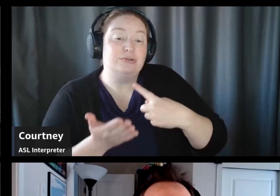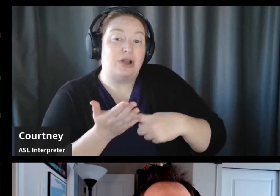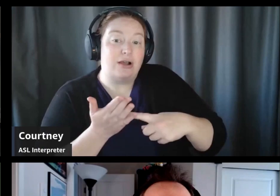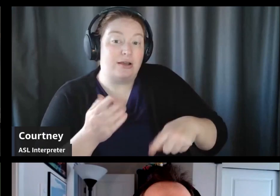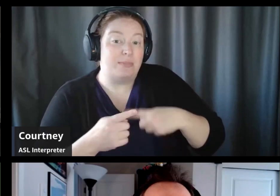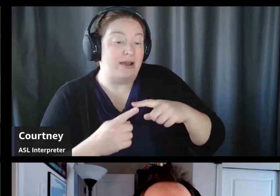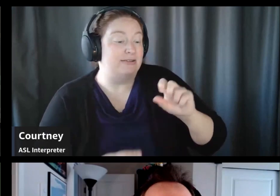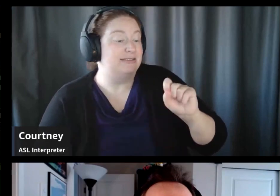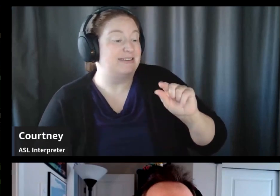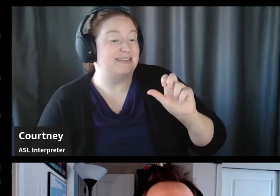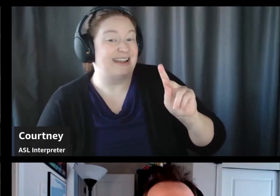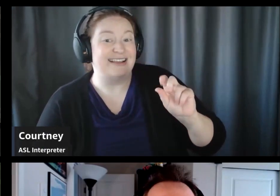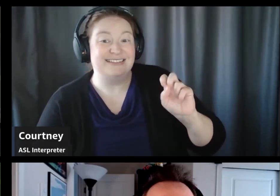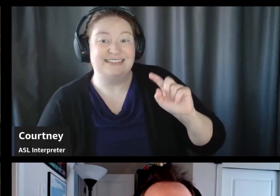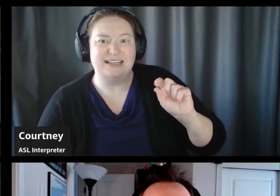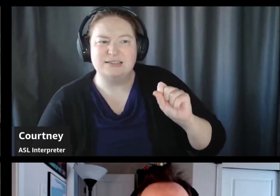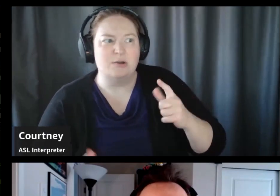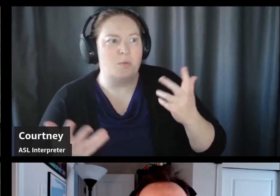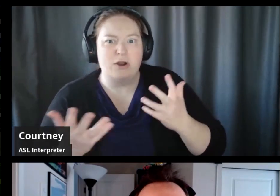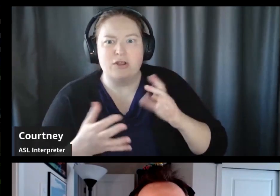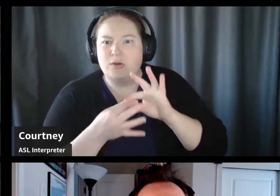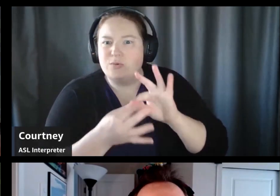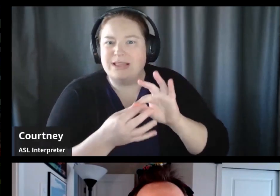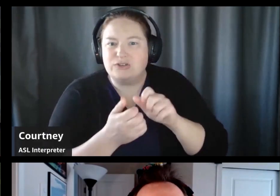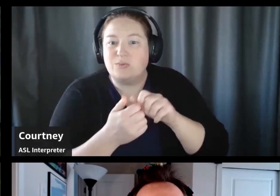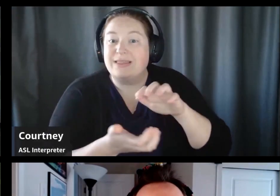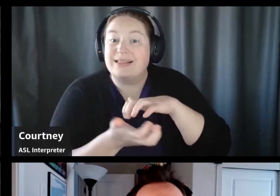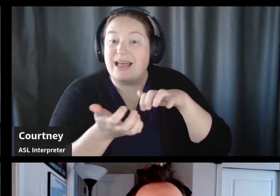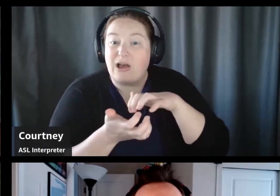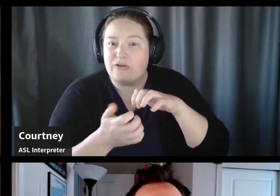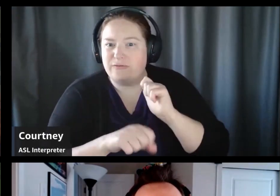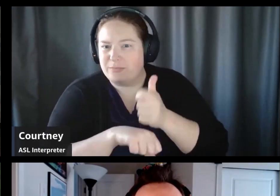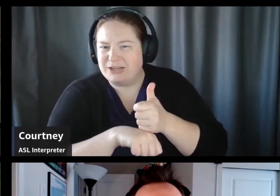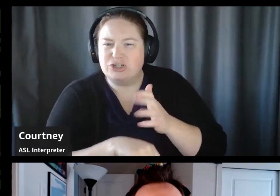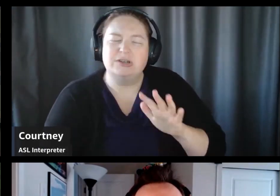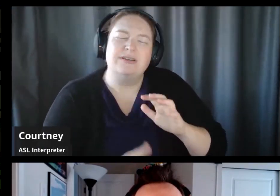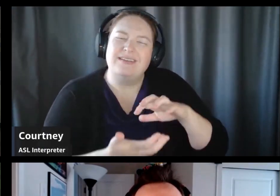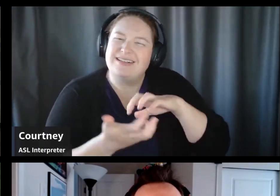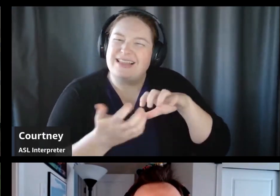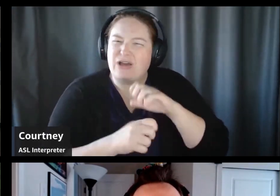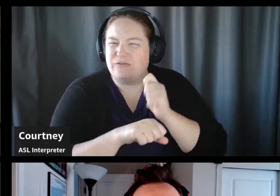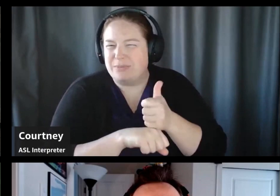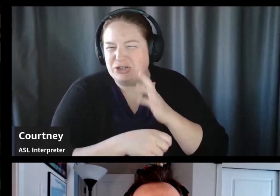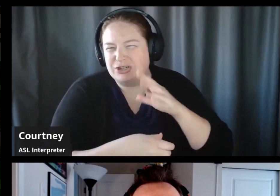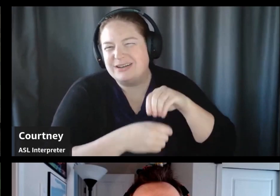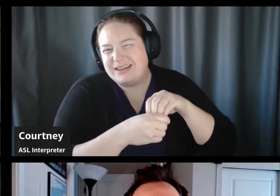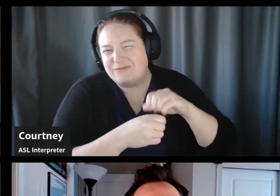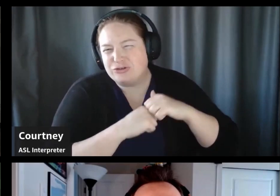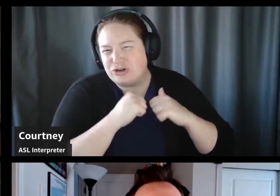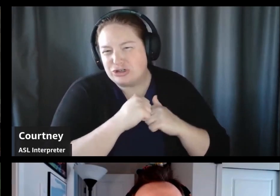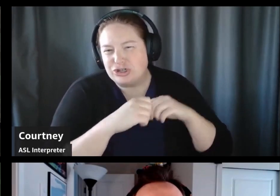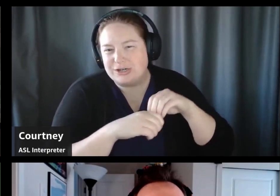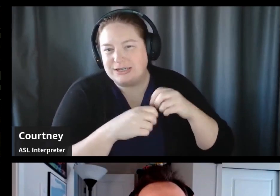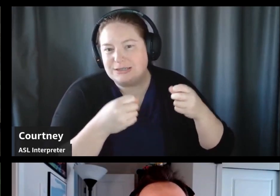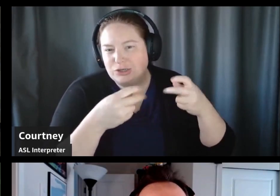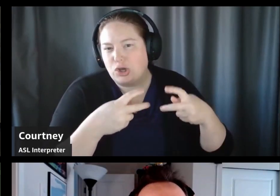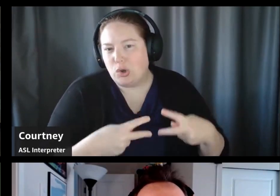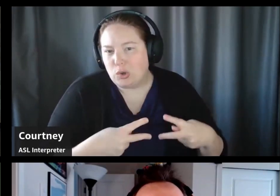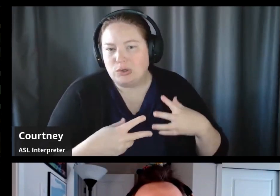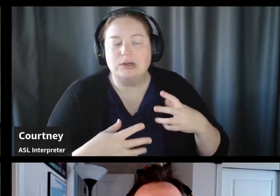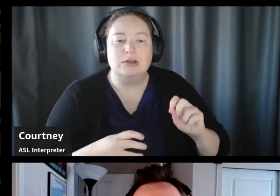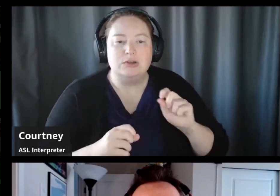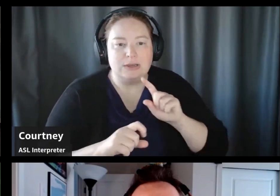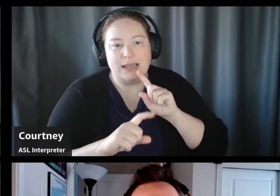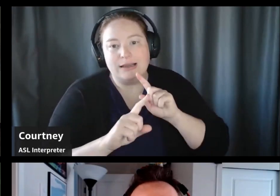StackSets are in relation to CloudFormation. I mean, CloudFormation, I'll give that. Infrastructure is code, so you can declaratively write out